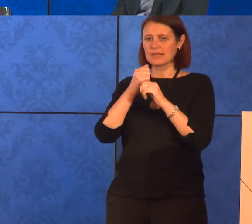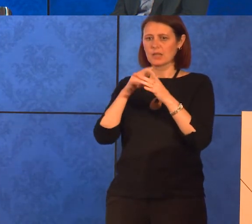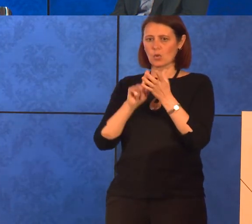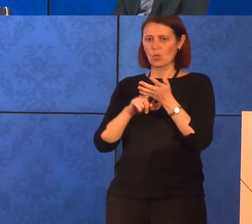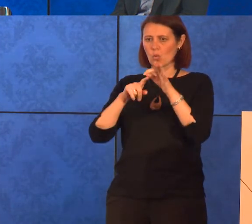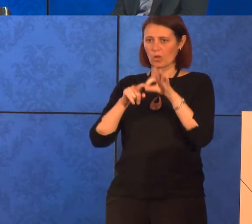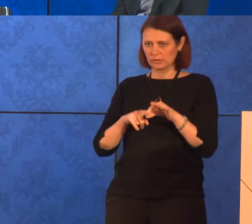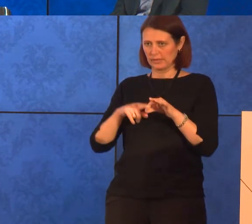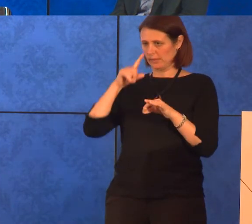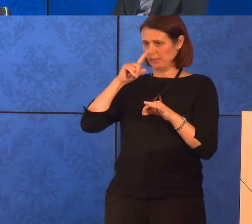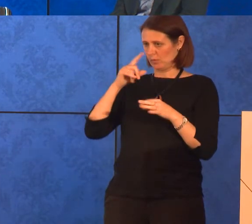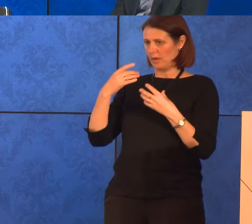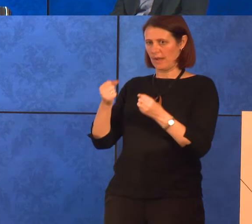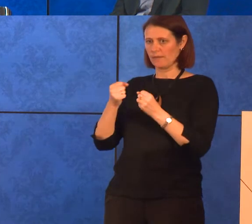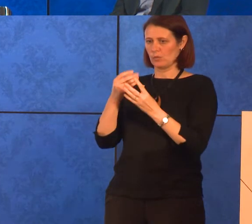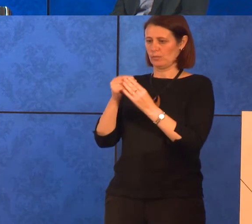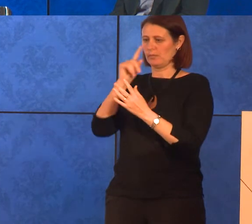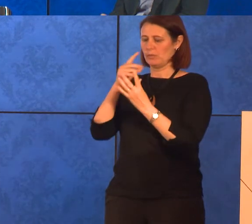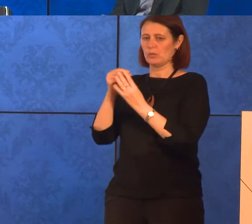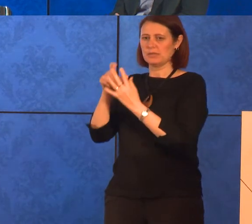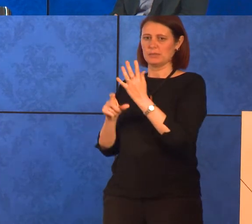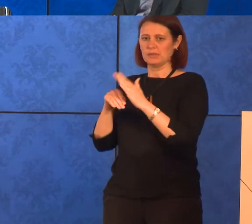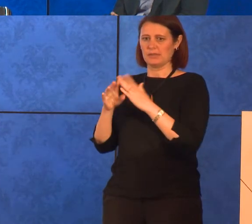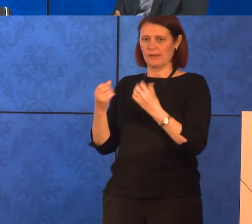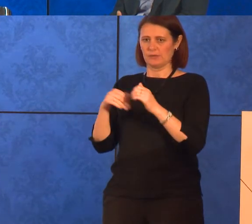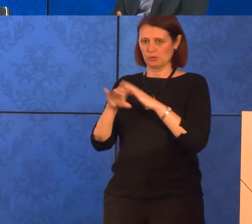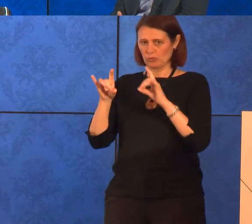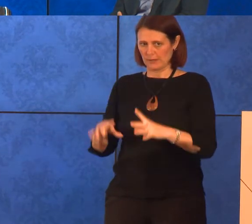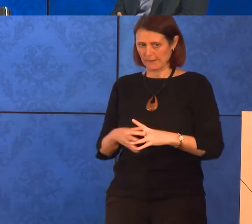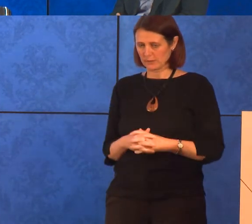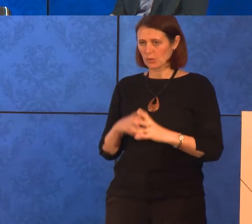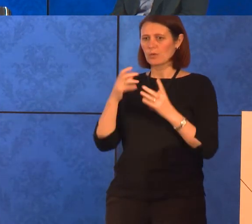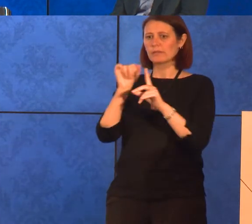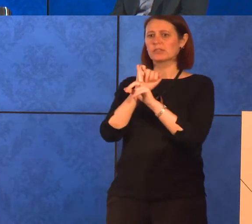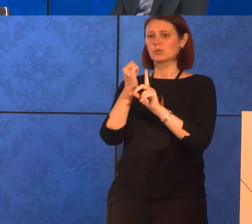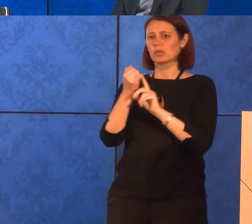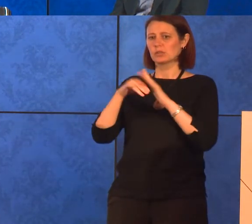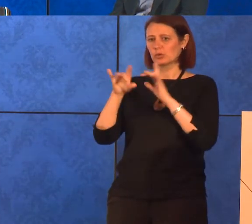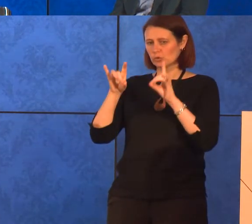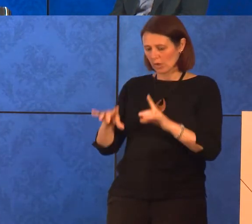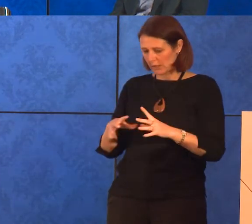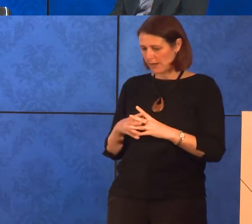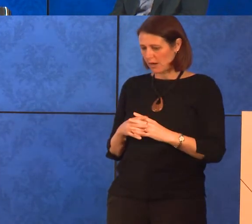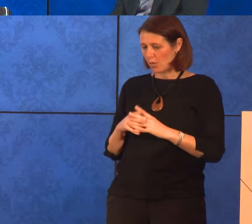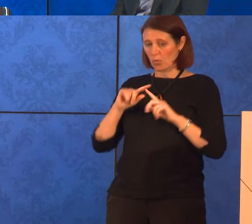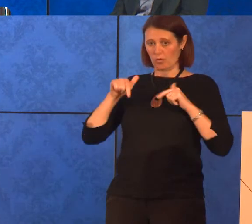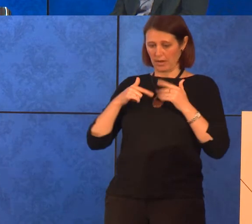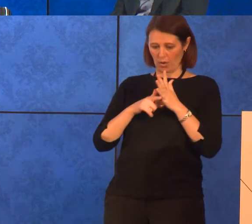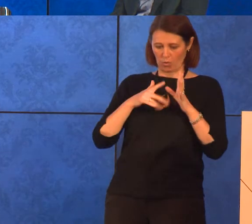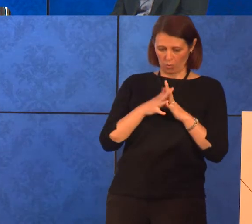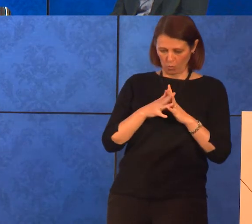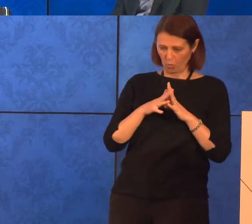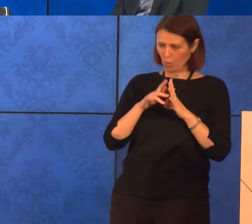people with disability have in Australia. So we have a situation in Australia where our laws, our